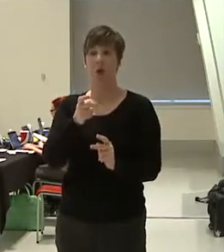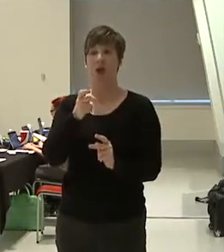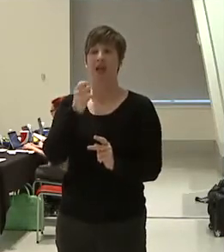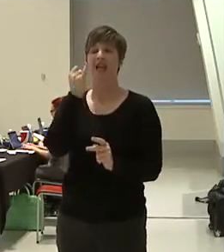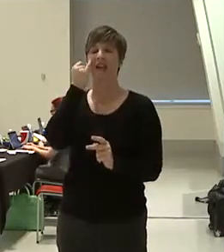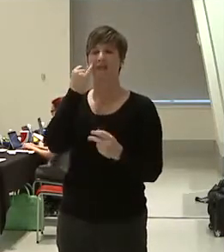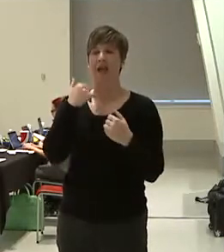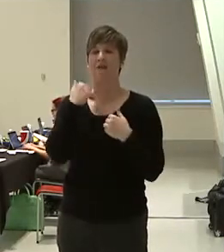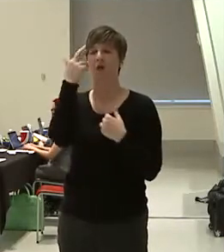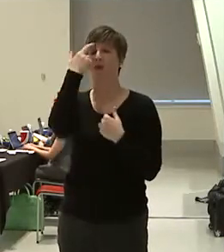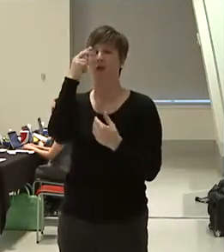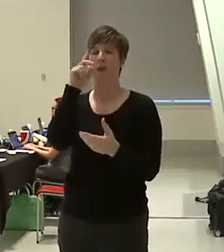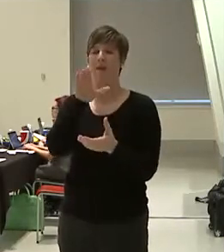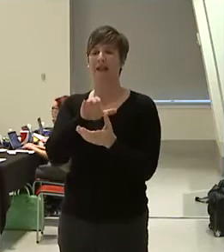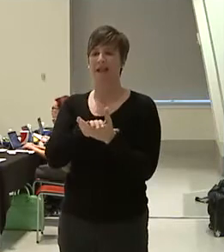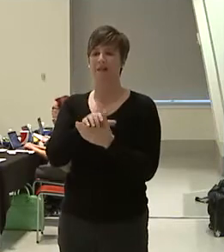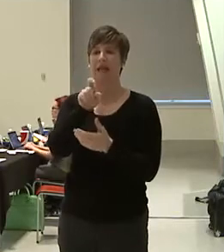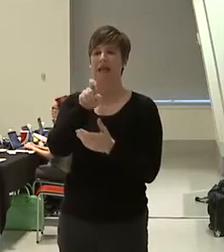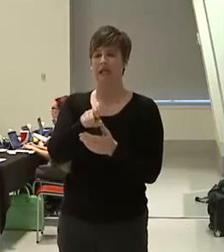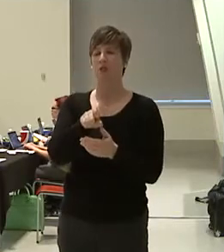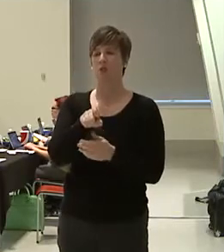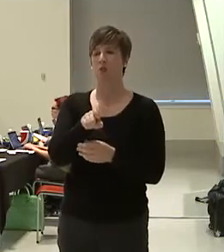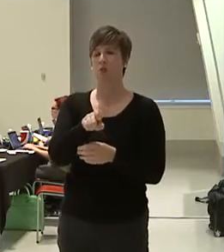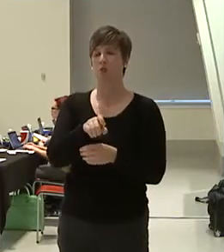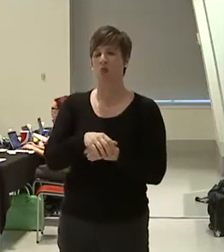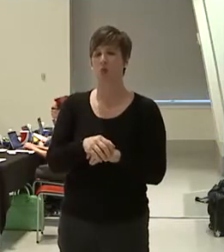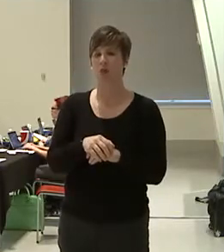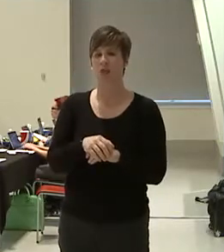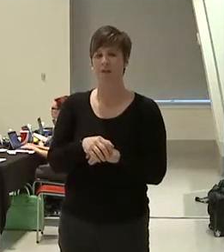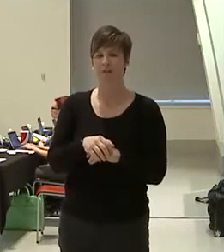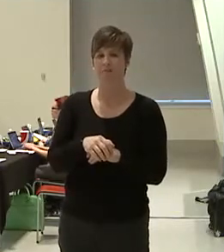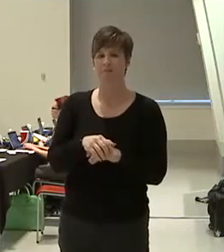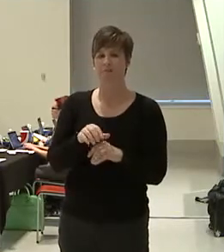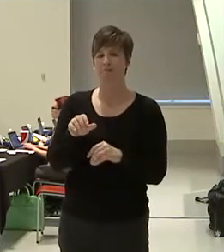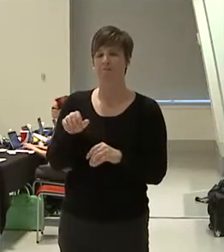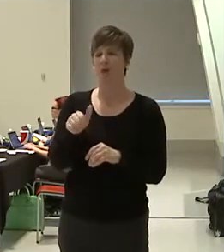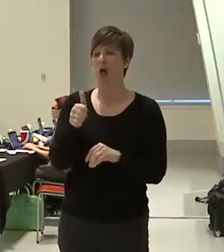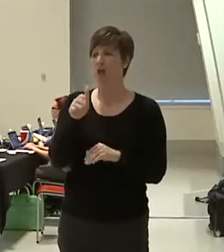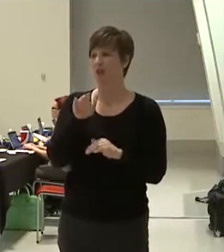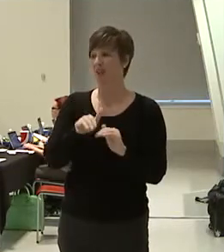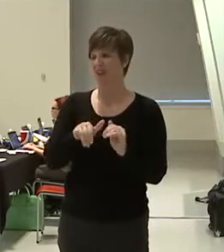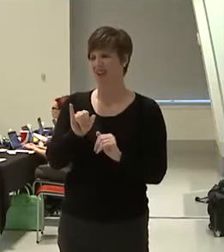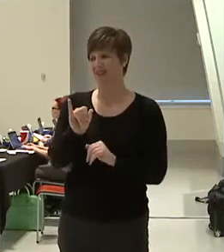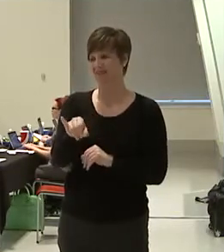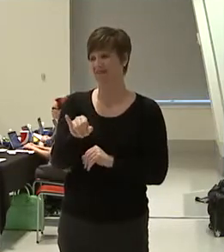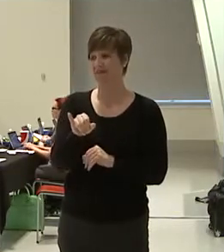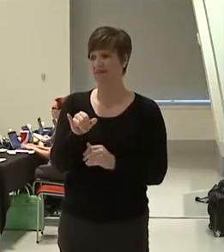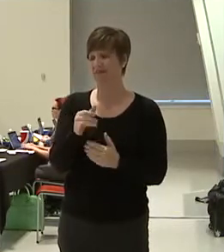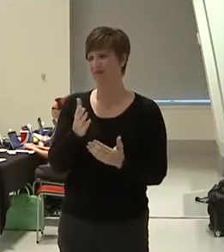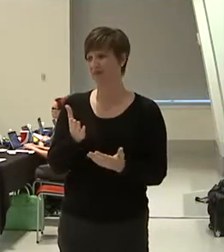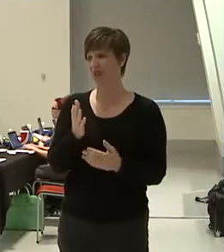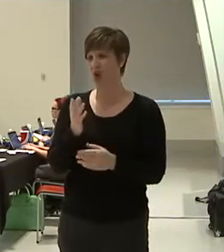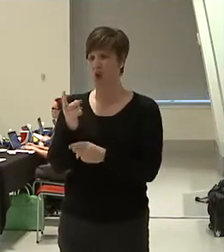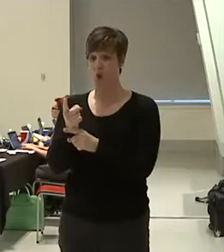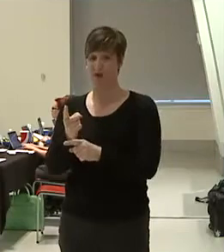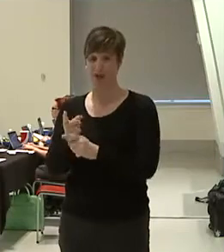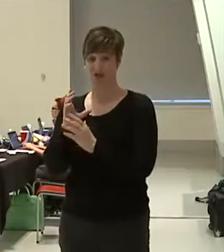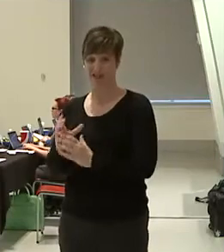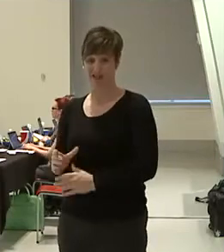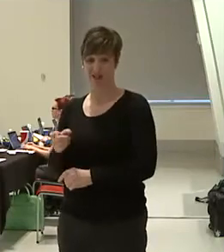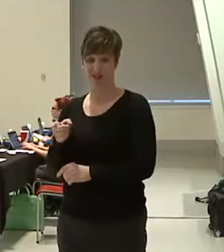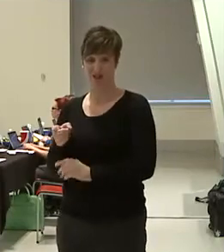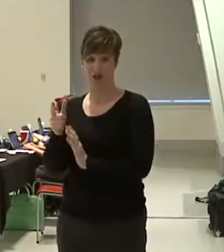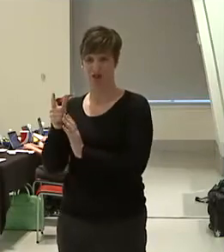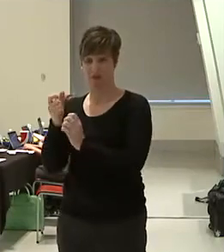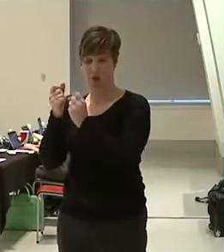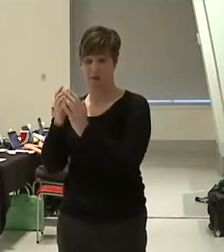is when they have cause to believe they need to do that. Other than that, innocent law-abiding citizens, my